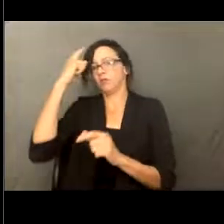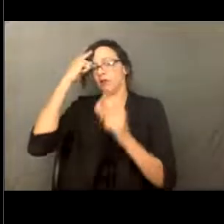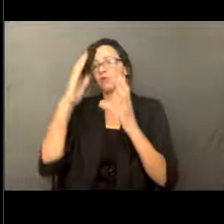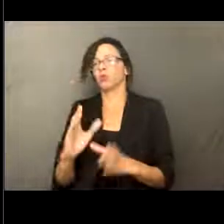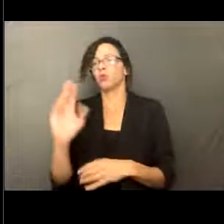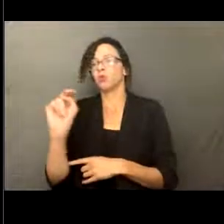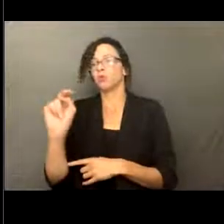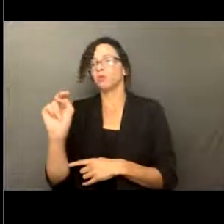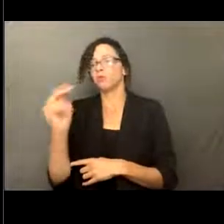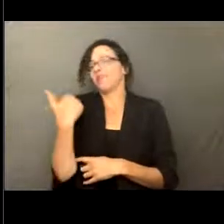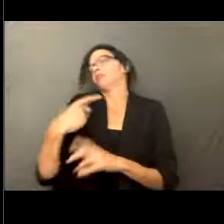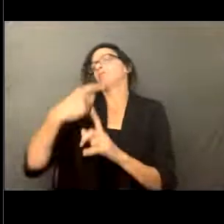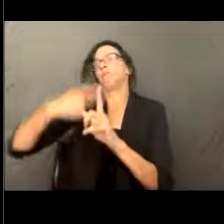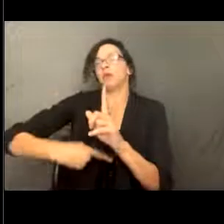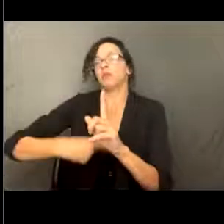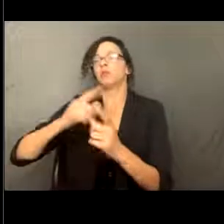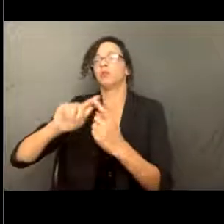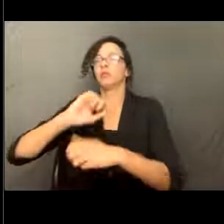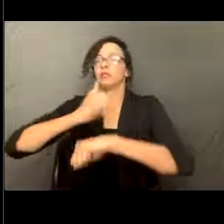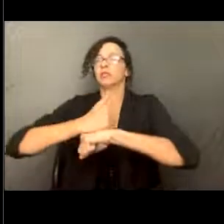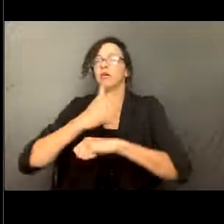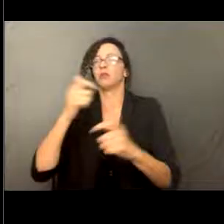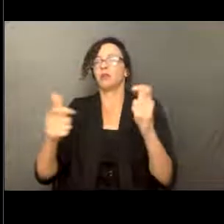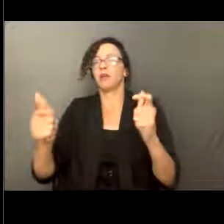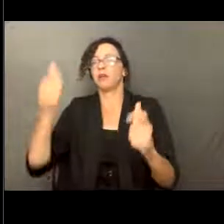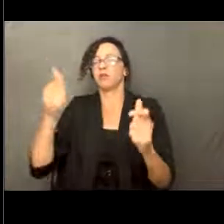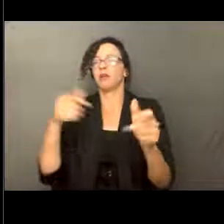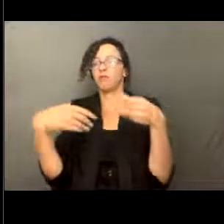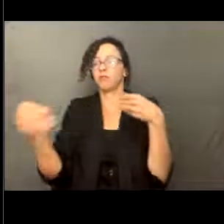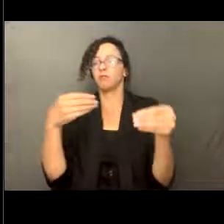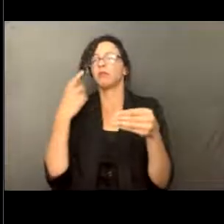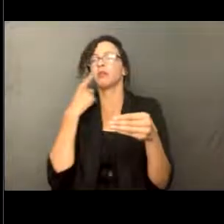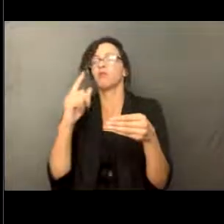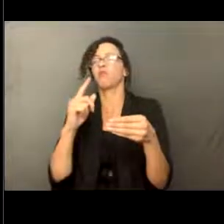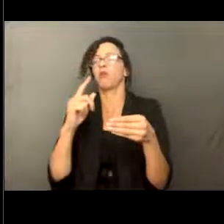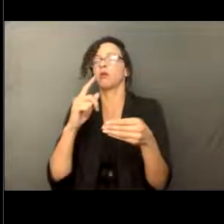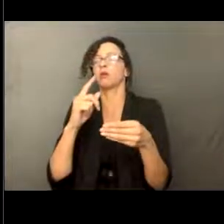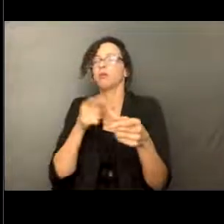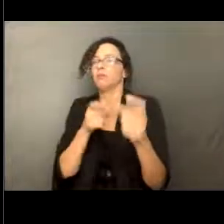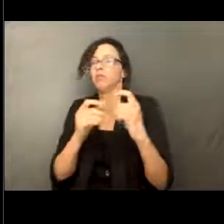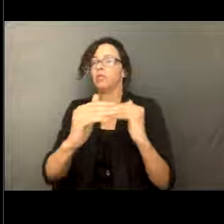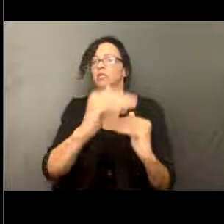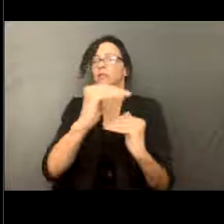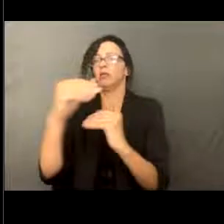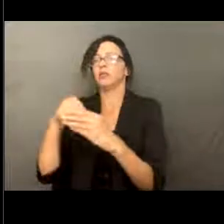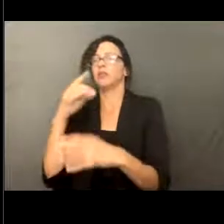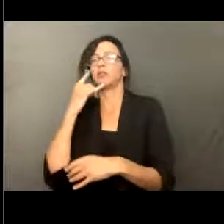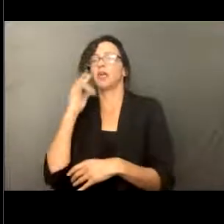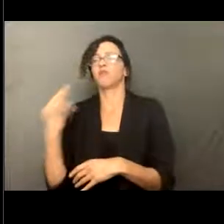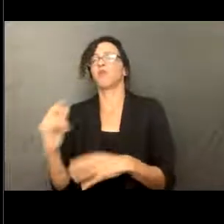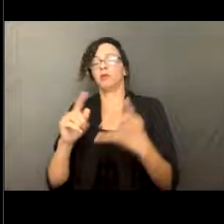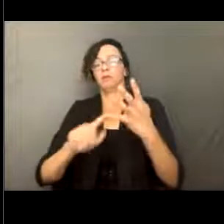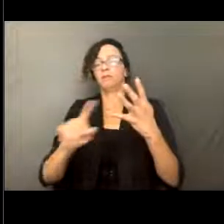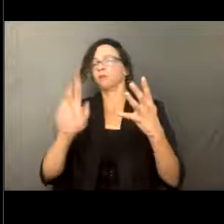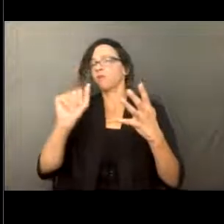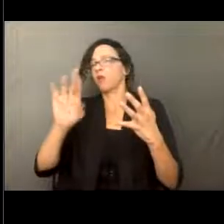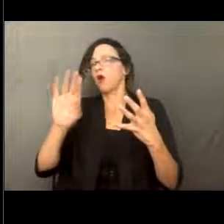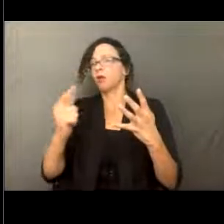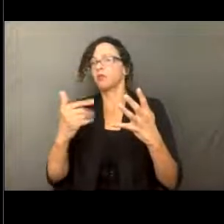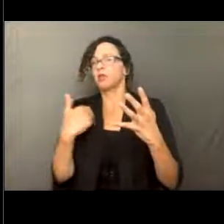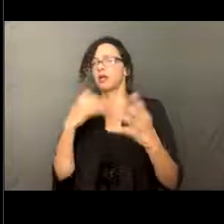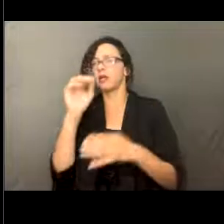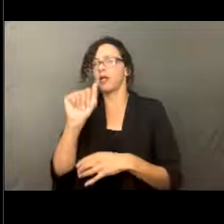and reducing speed limits in California. At the end of August, Assembly Bill 1938 was approved by the